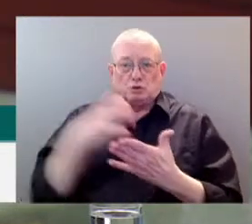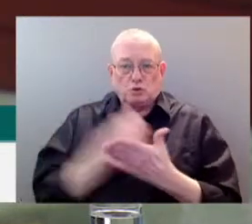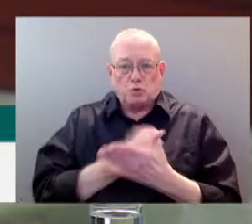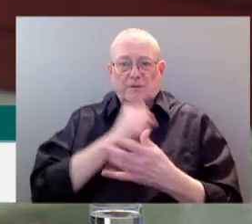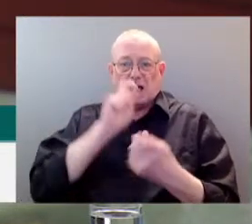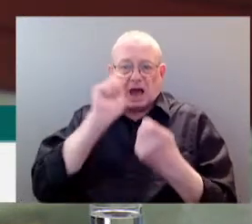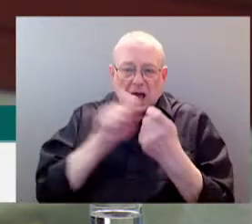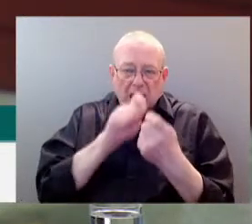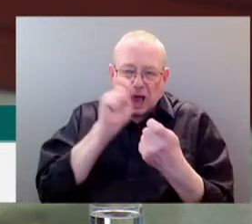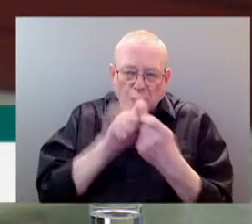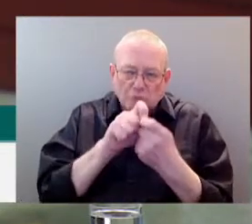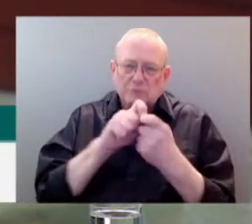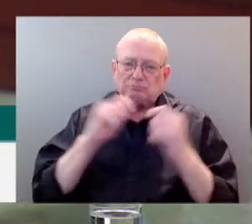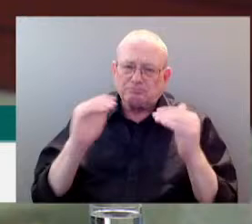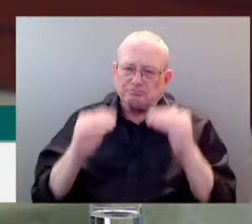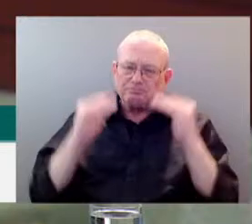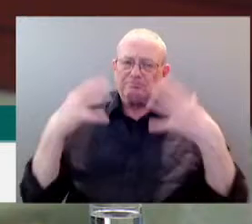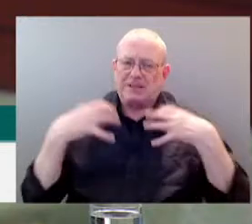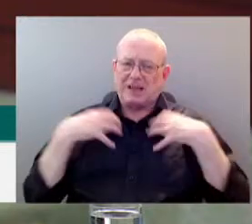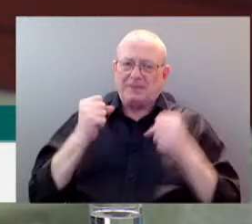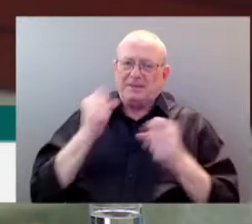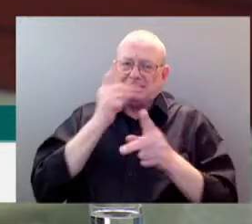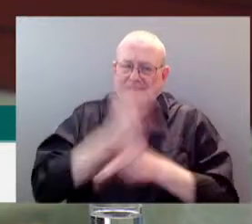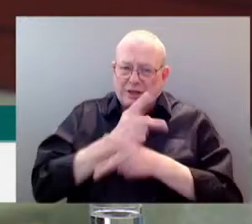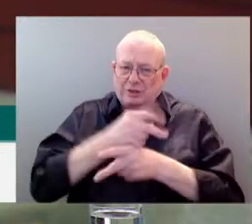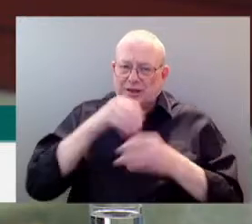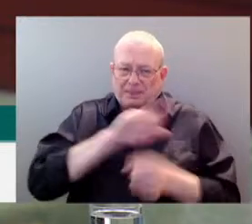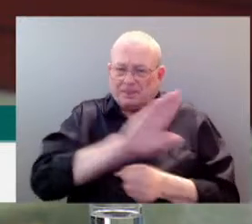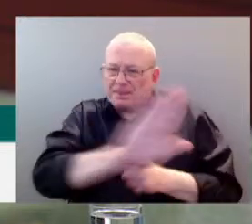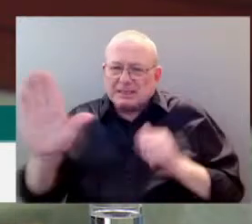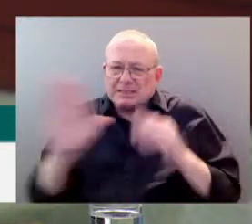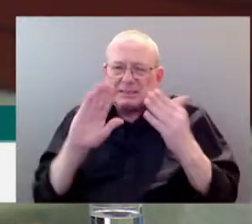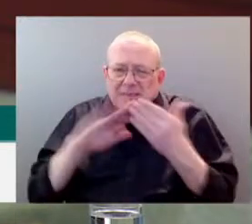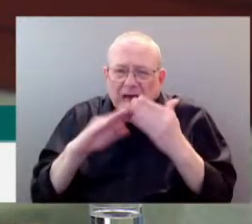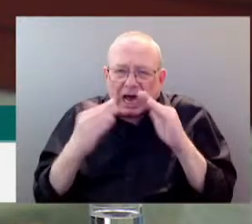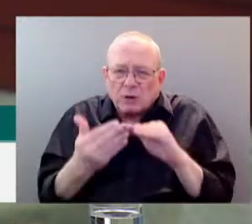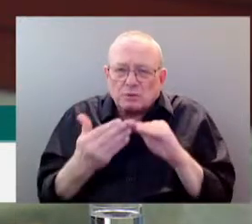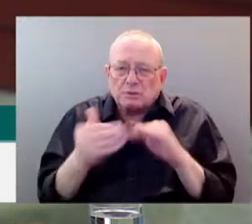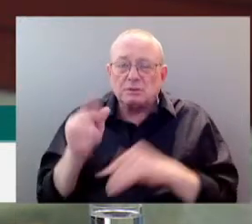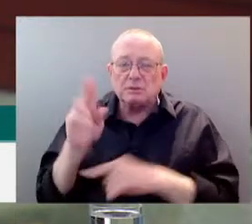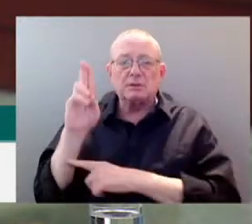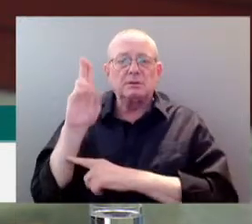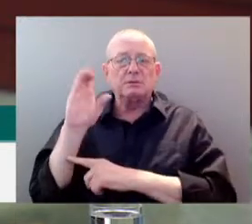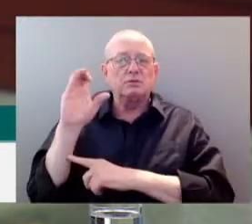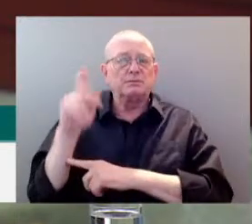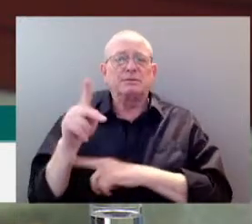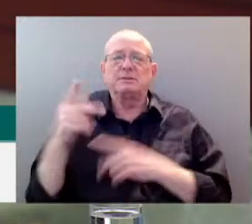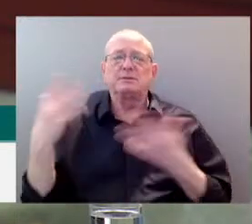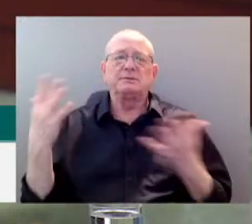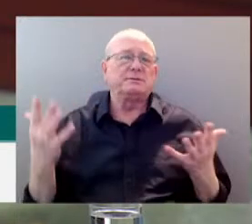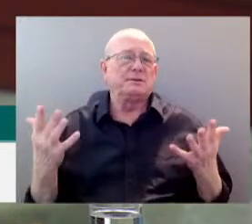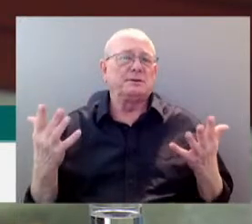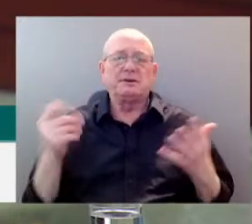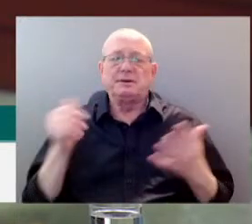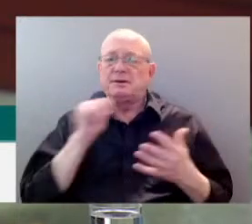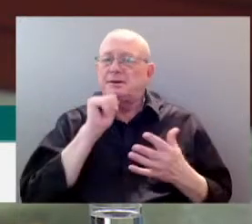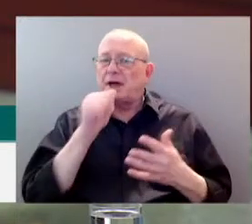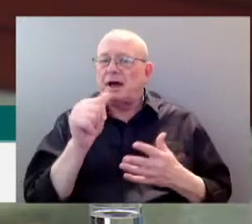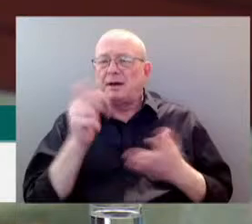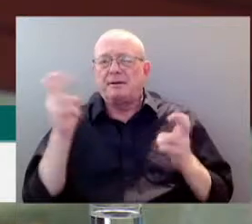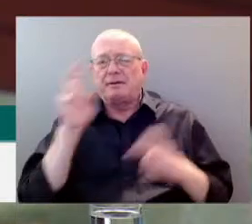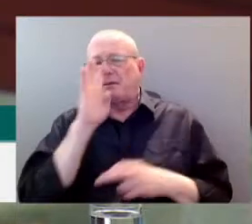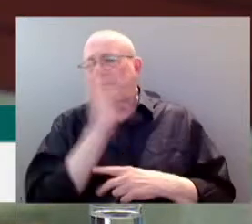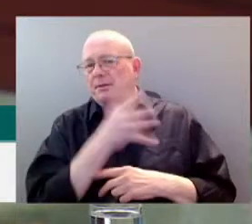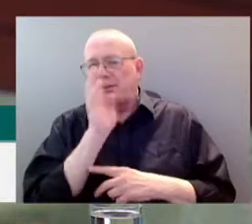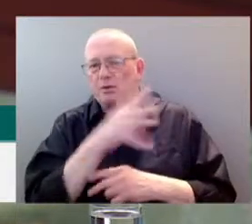letting them down what advice does the minister have for expectant mothers in RI and Sundry how far does she expect